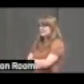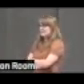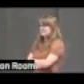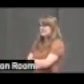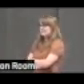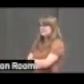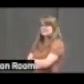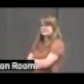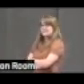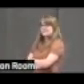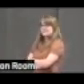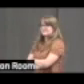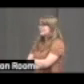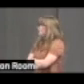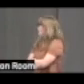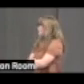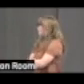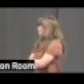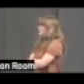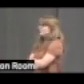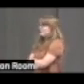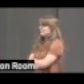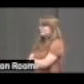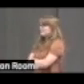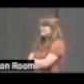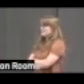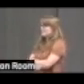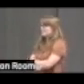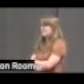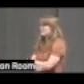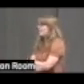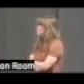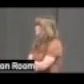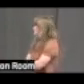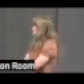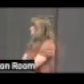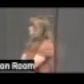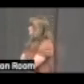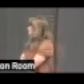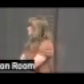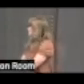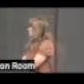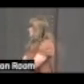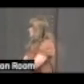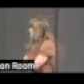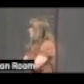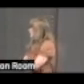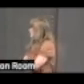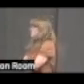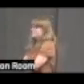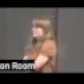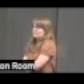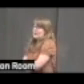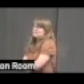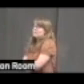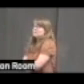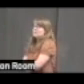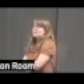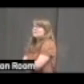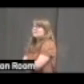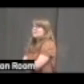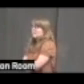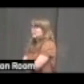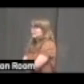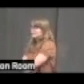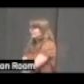and help the Chinese in their training methods and learn operant conditioning and just how we do it